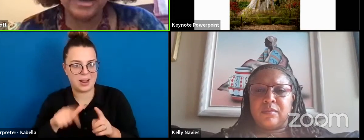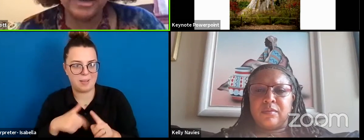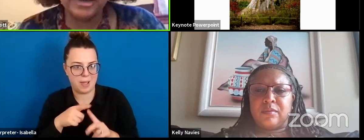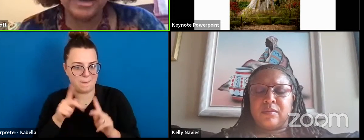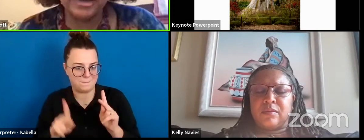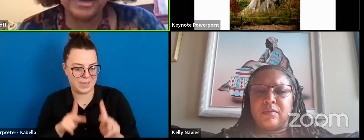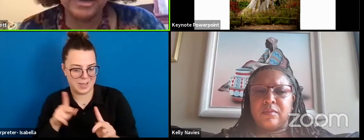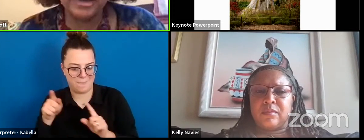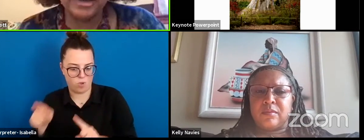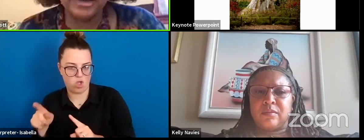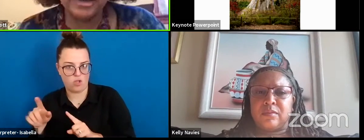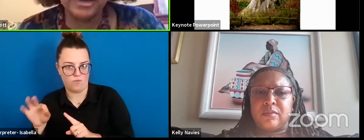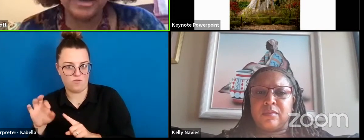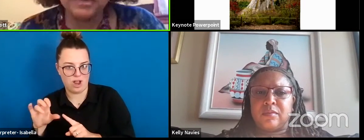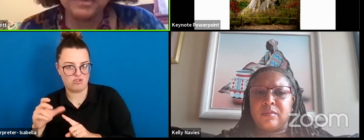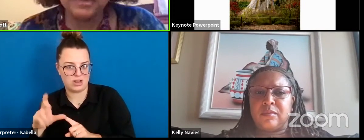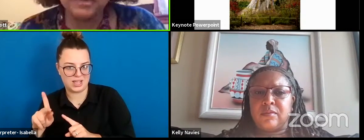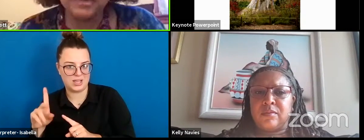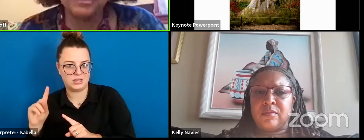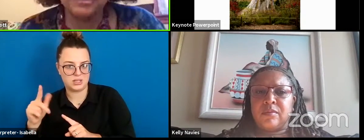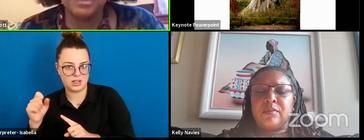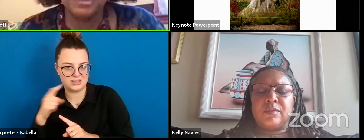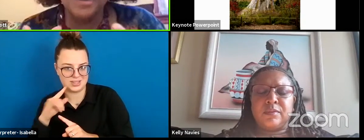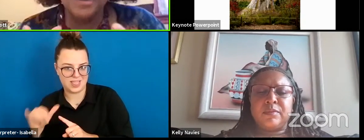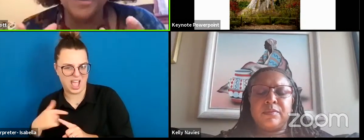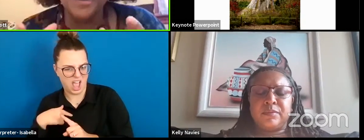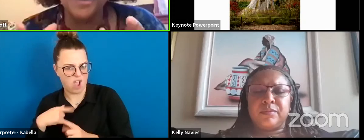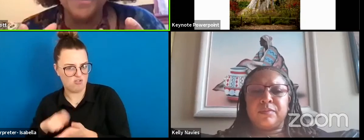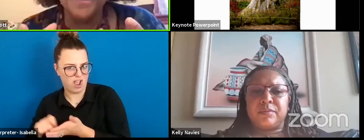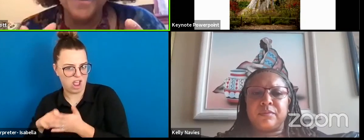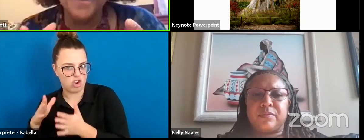You actually go in and free people.